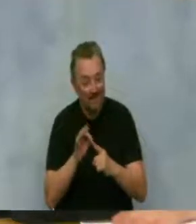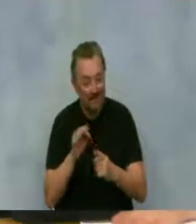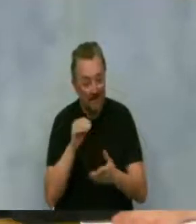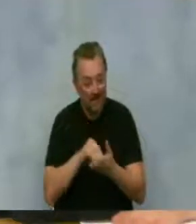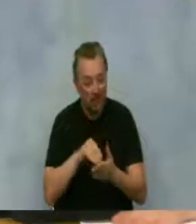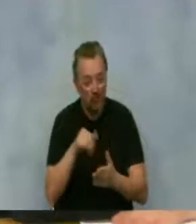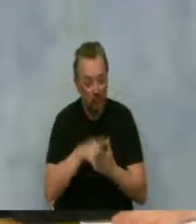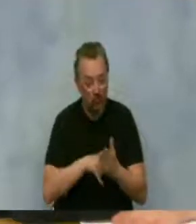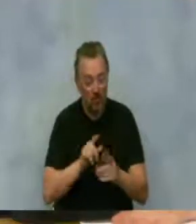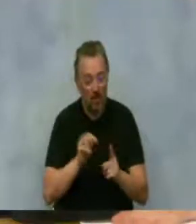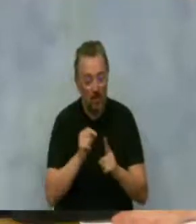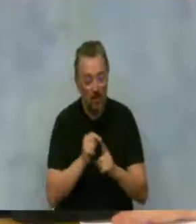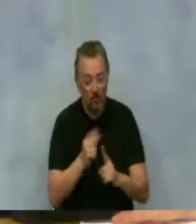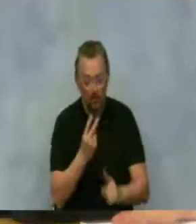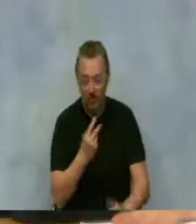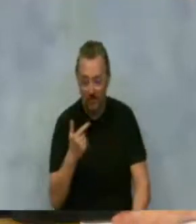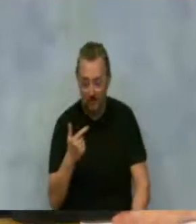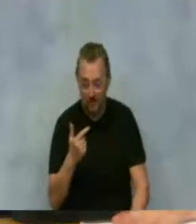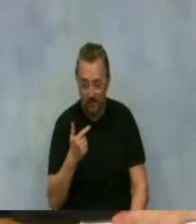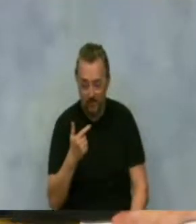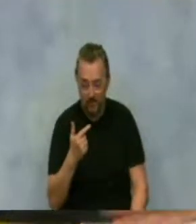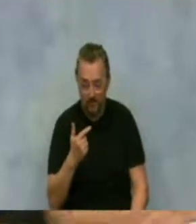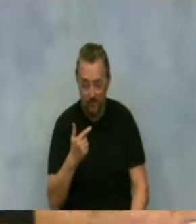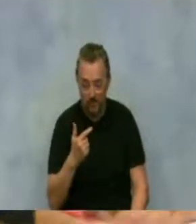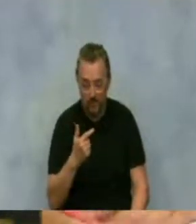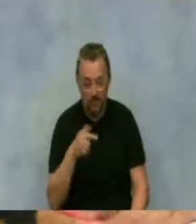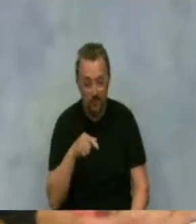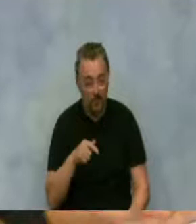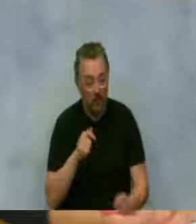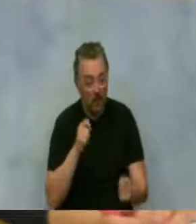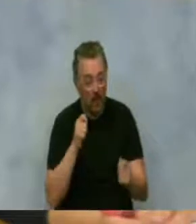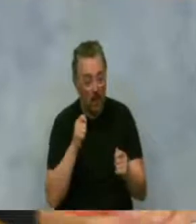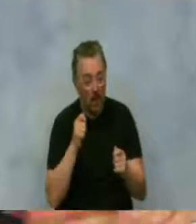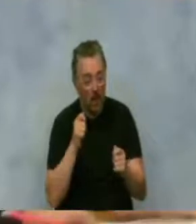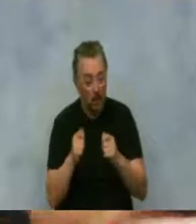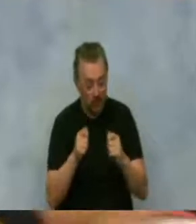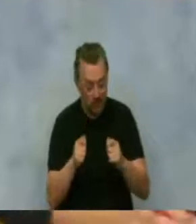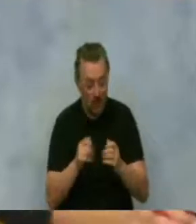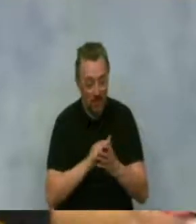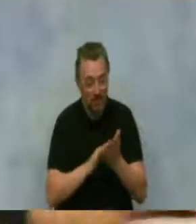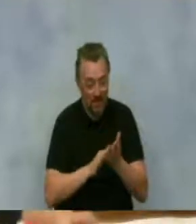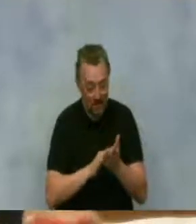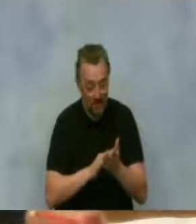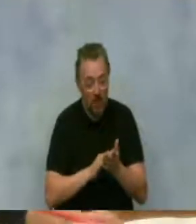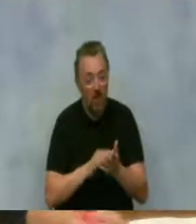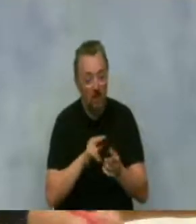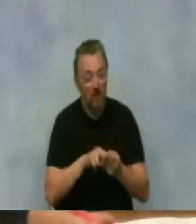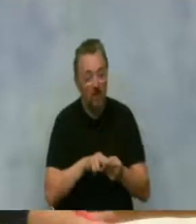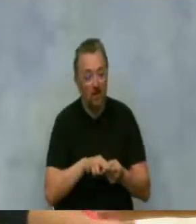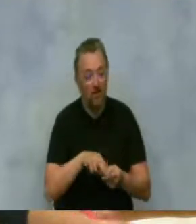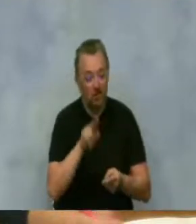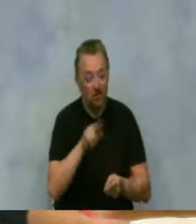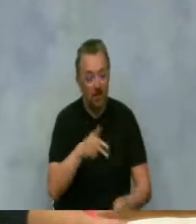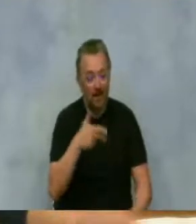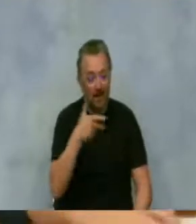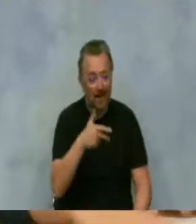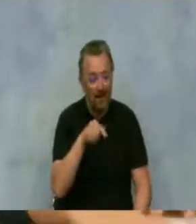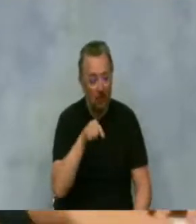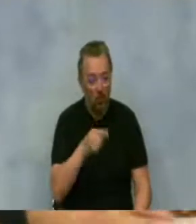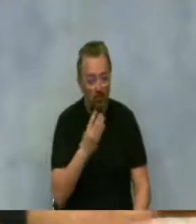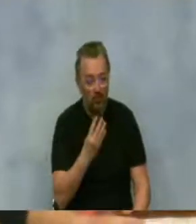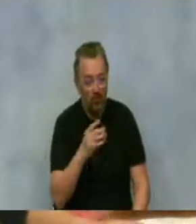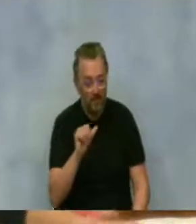which is on page 27. These adjustments have meant that the budget for the year has increased to £8.486